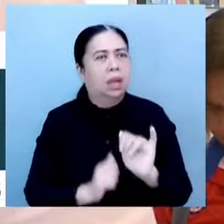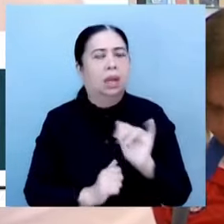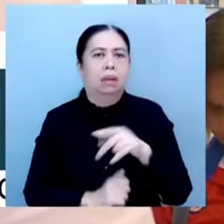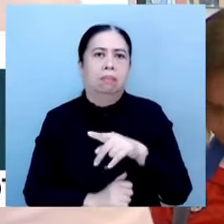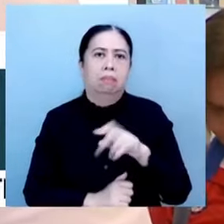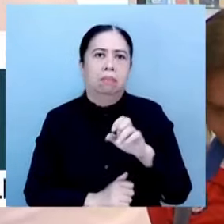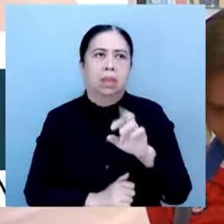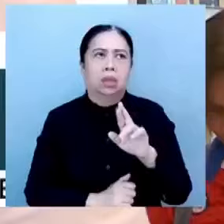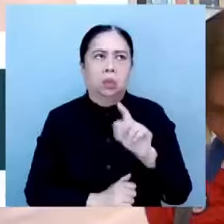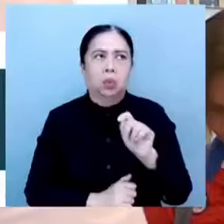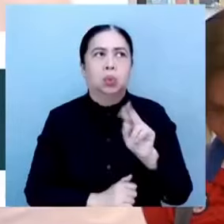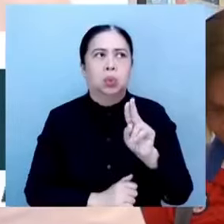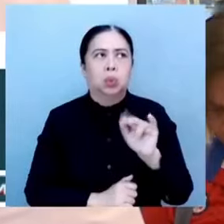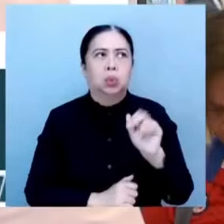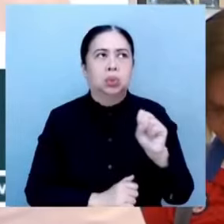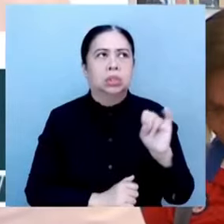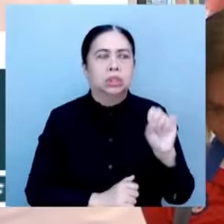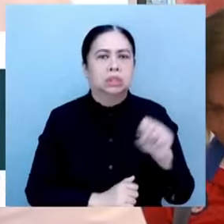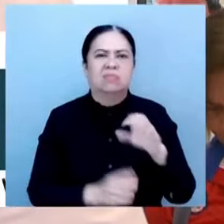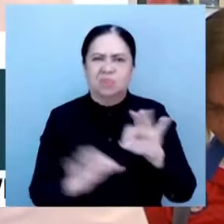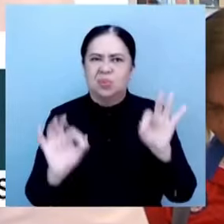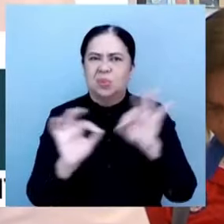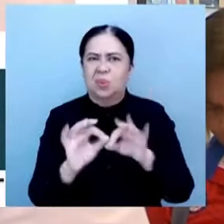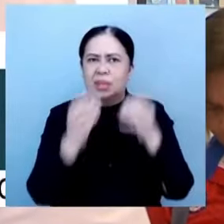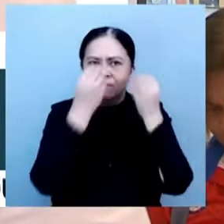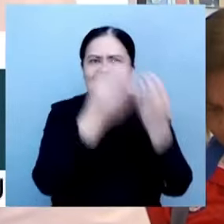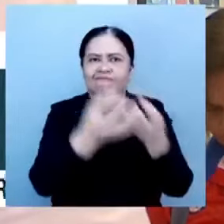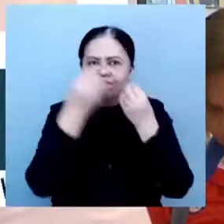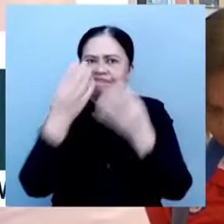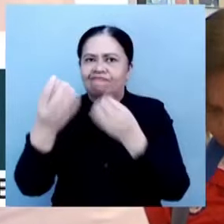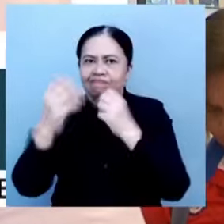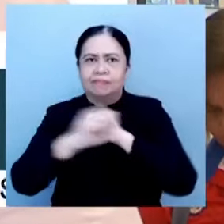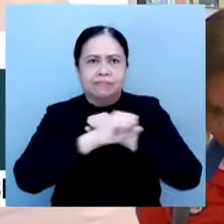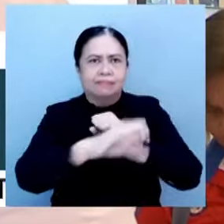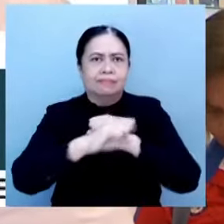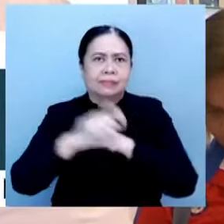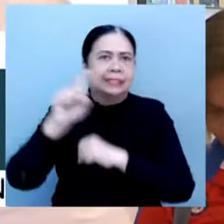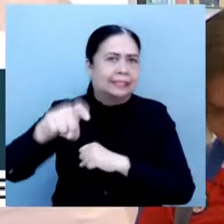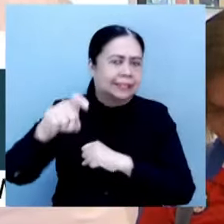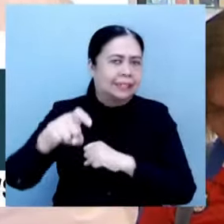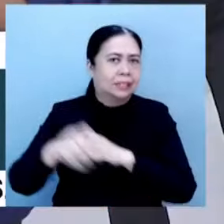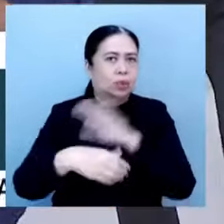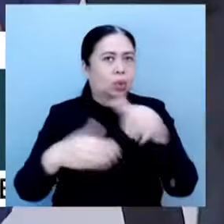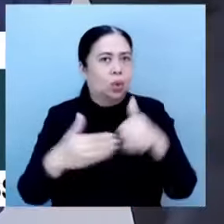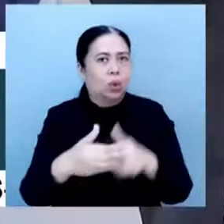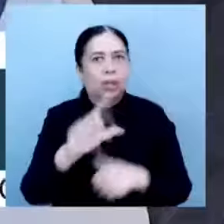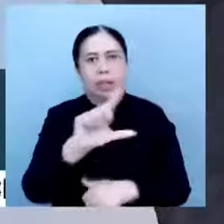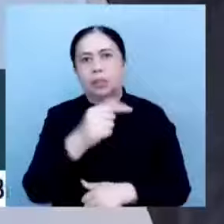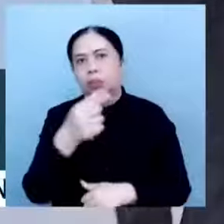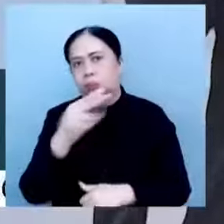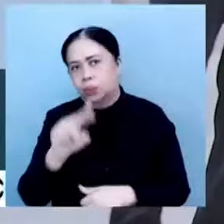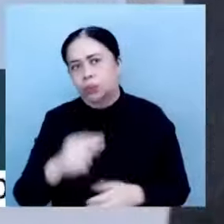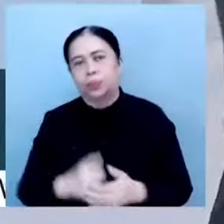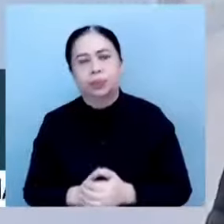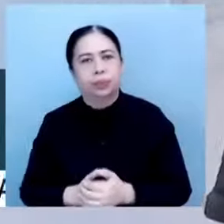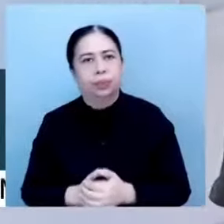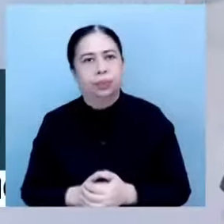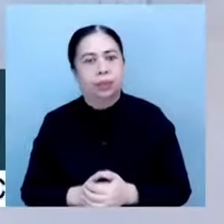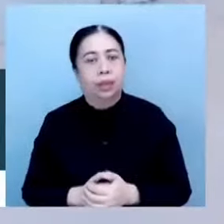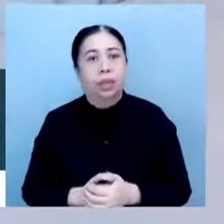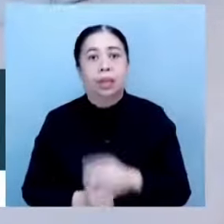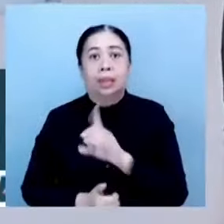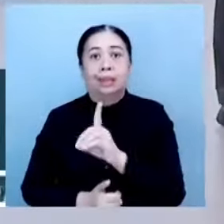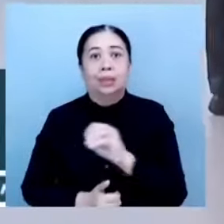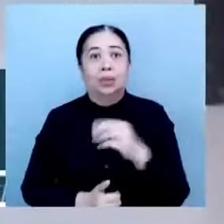Kaya mahalaga po talaga na magkaroon tayo ng massive information campaign sa lahat ng local government units. The Philippine Health Department says